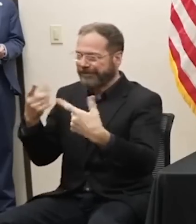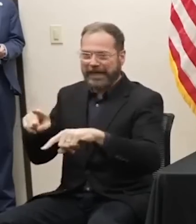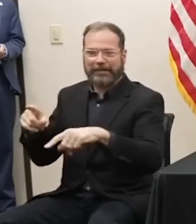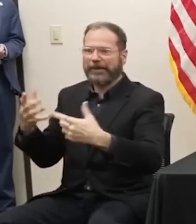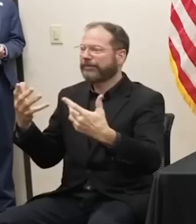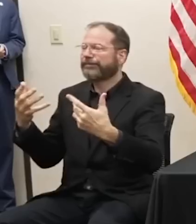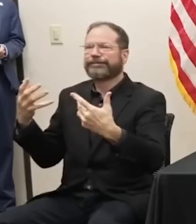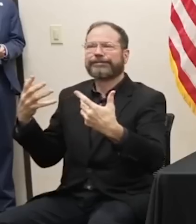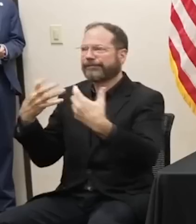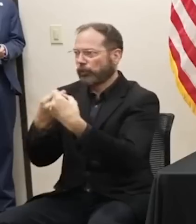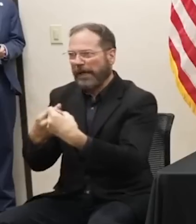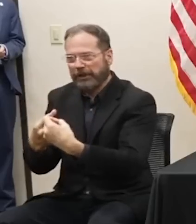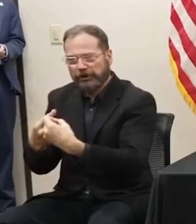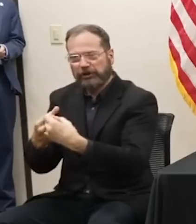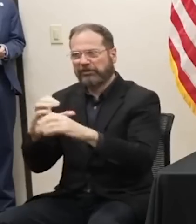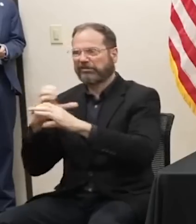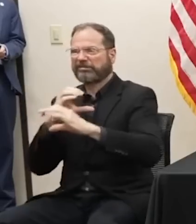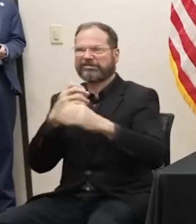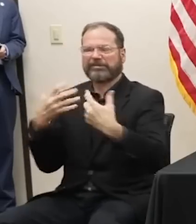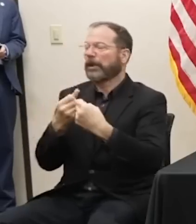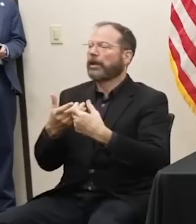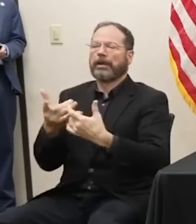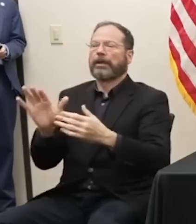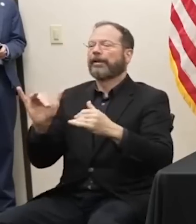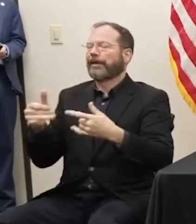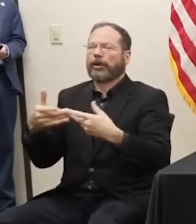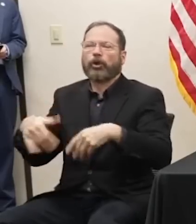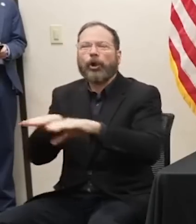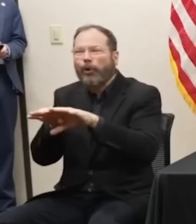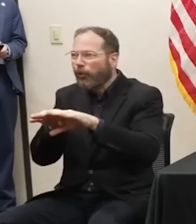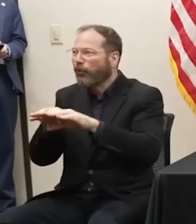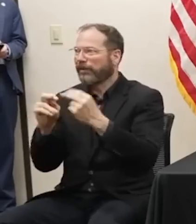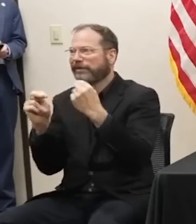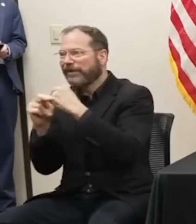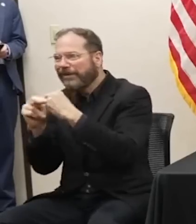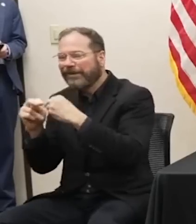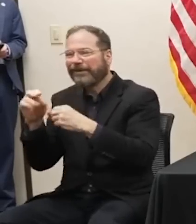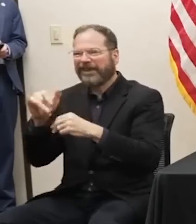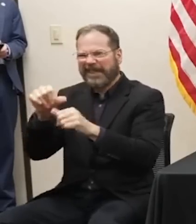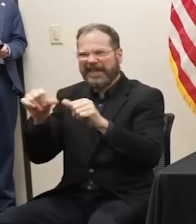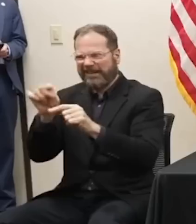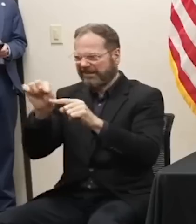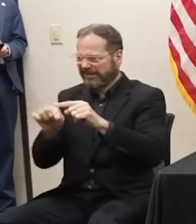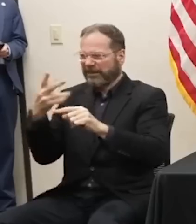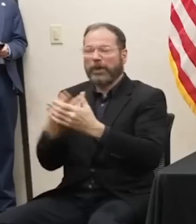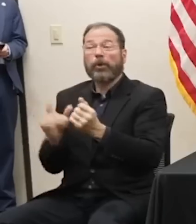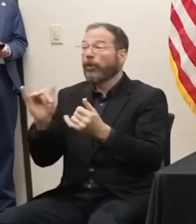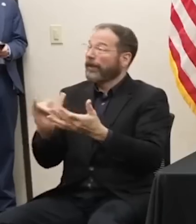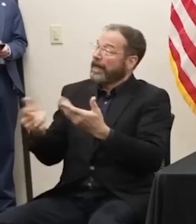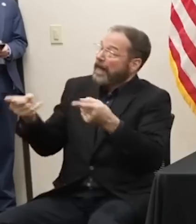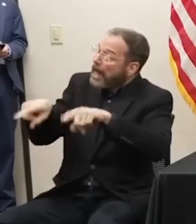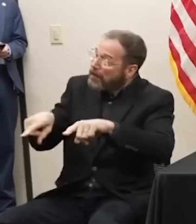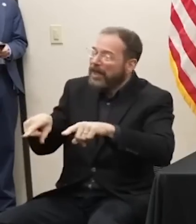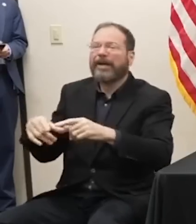in a crash, and that shut down the interstates in both of those locations. And when those things happen,